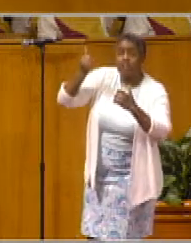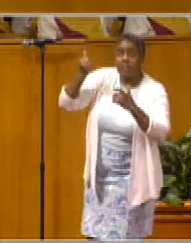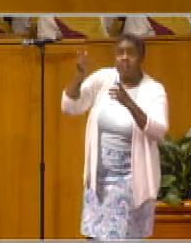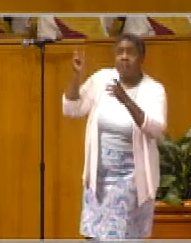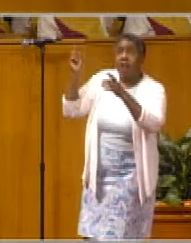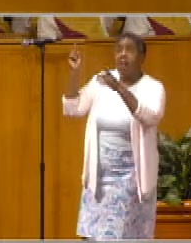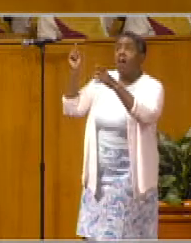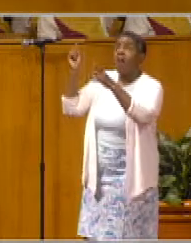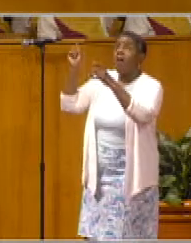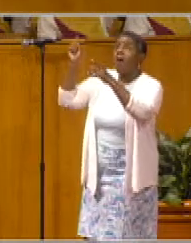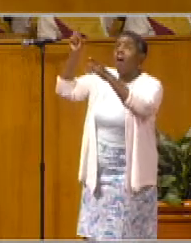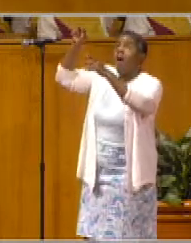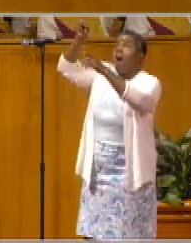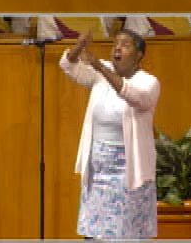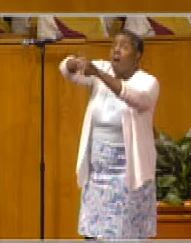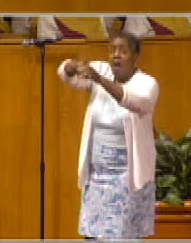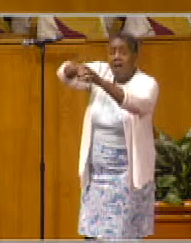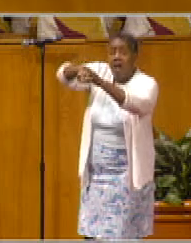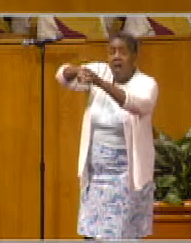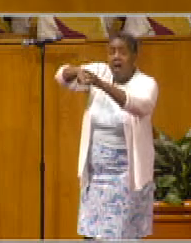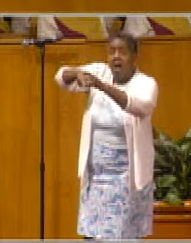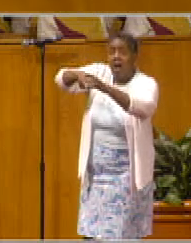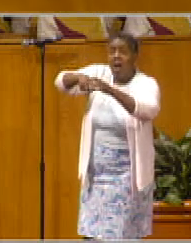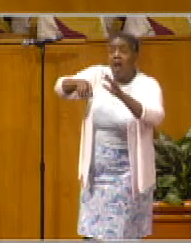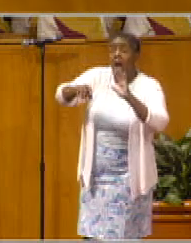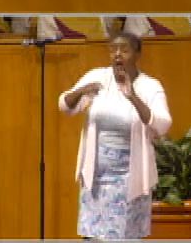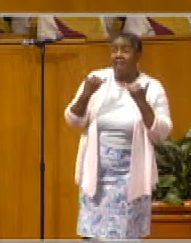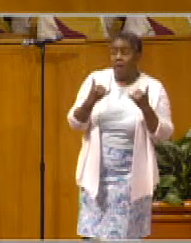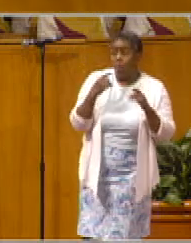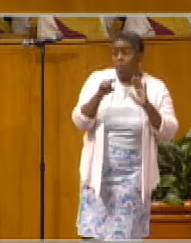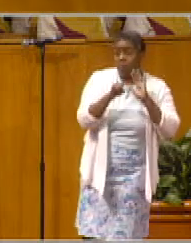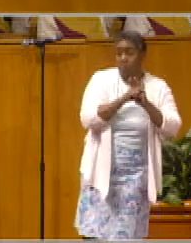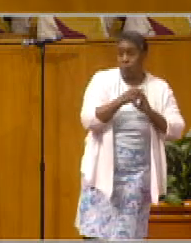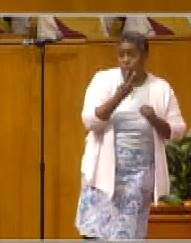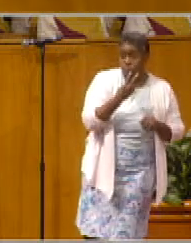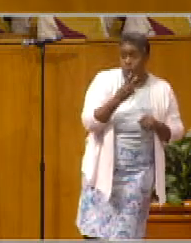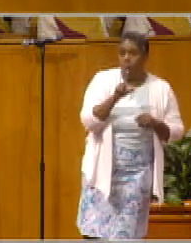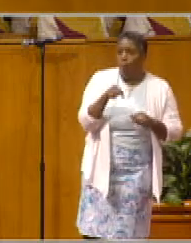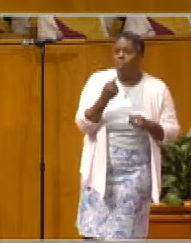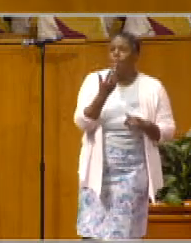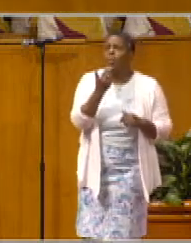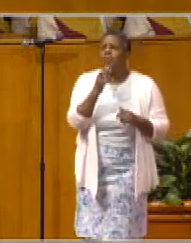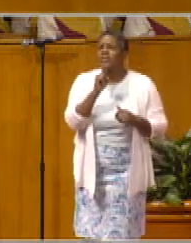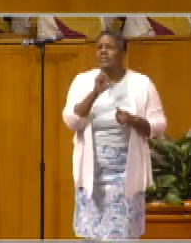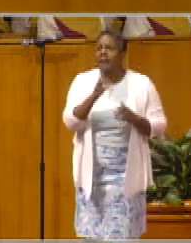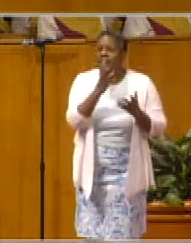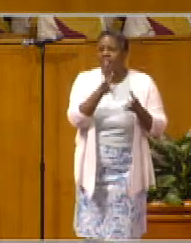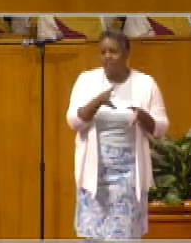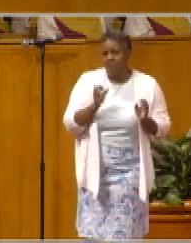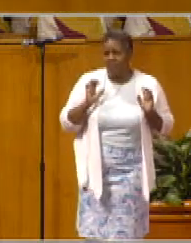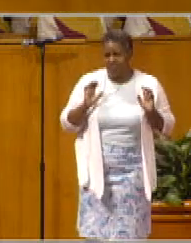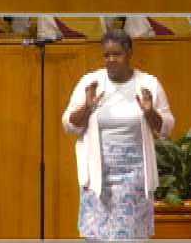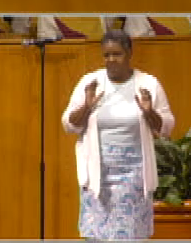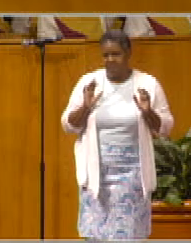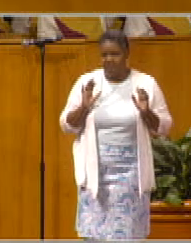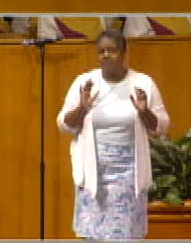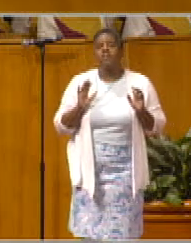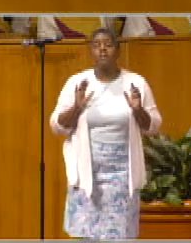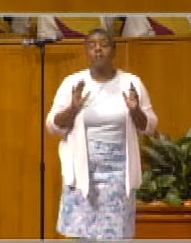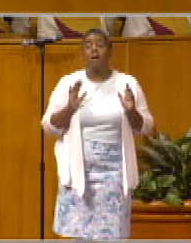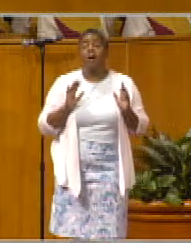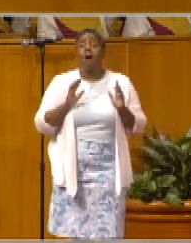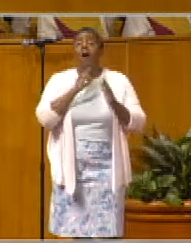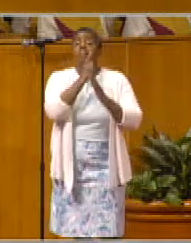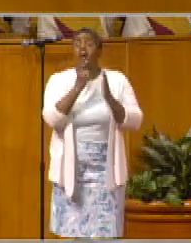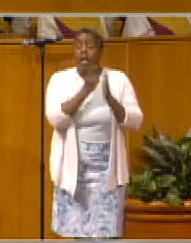The basket goes in, we're down by two, and there's only 13 seconds left on the clock. The